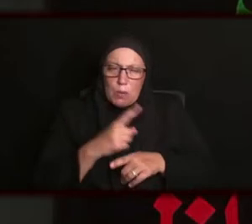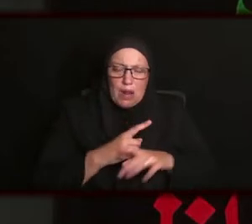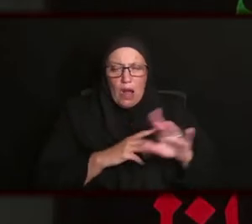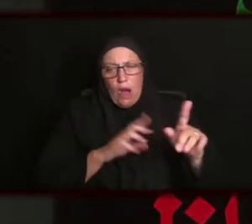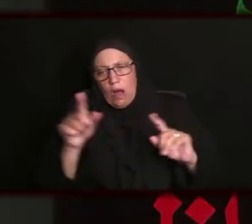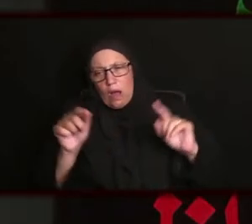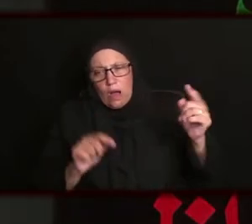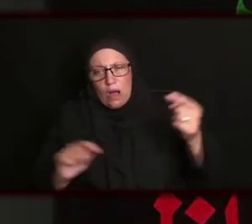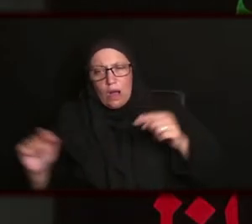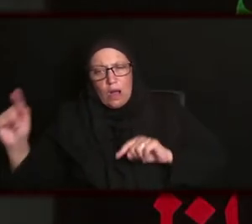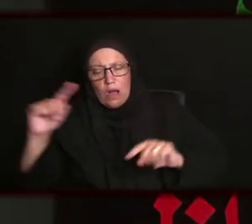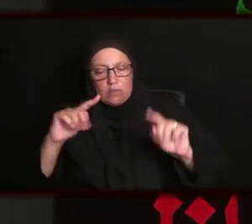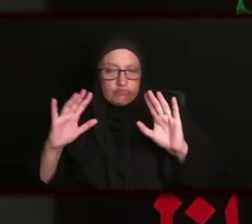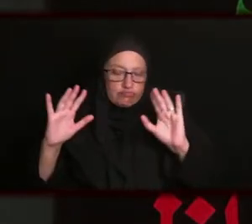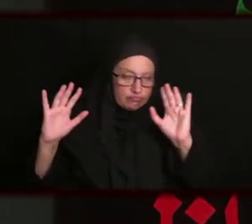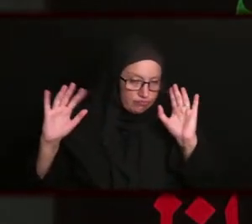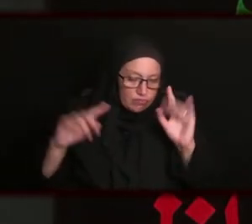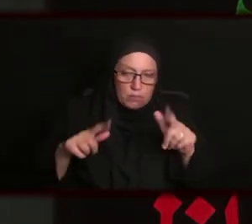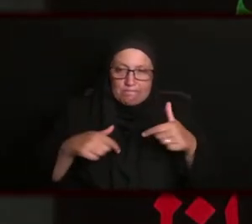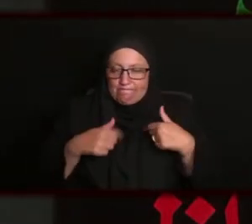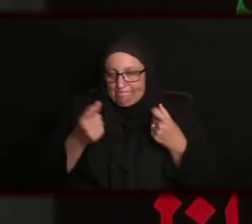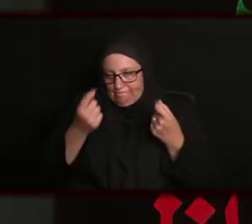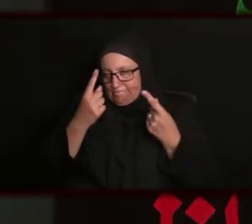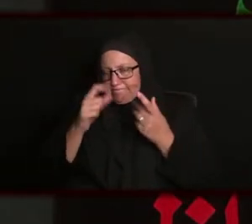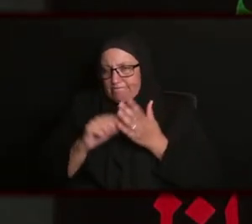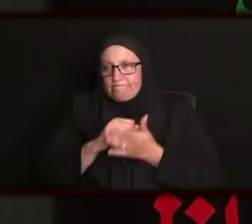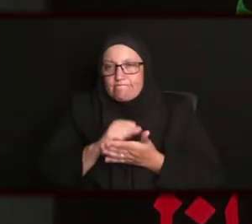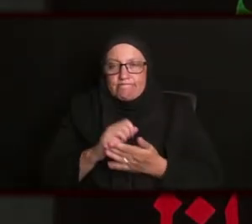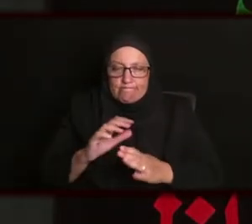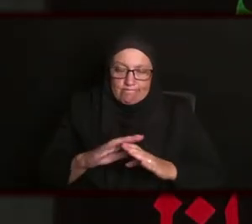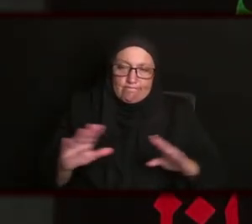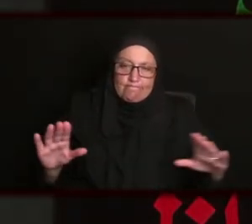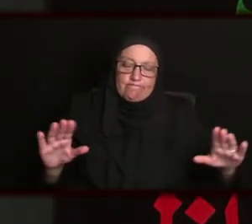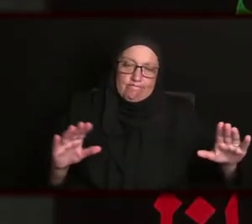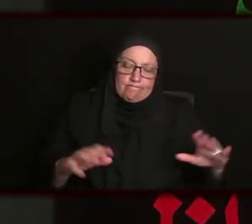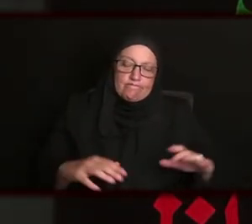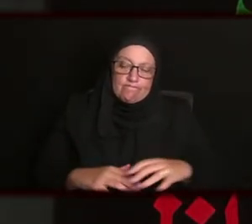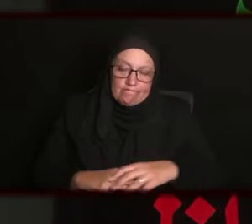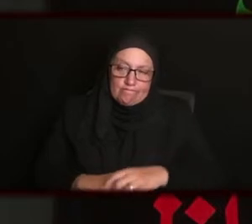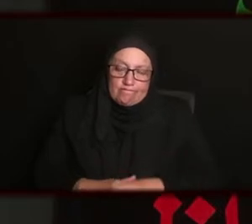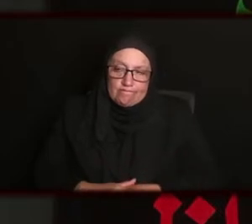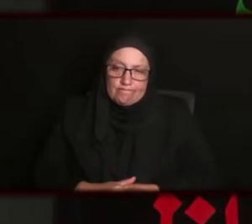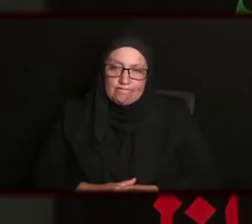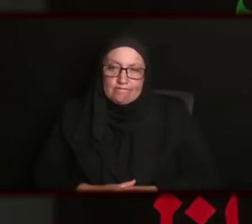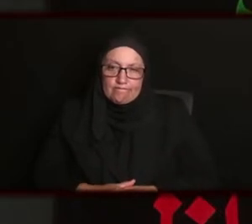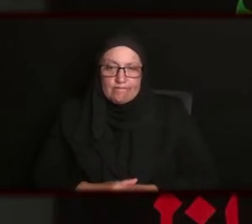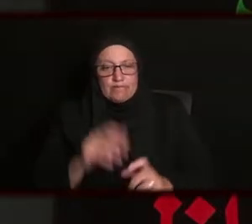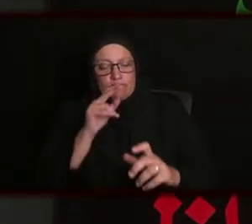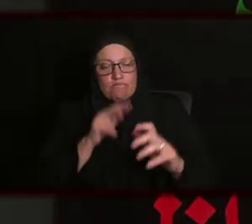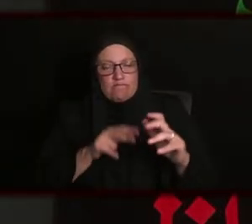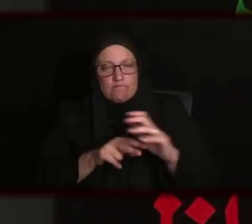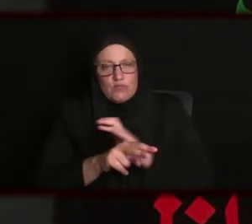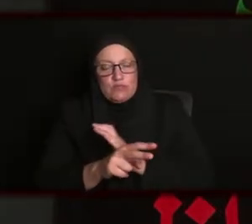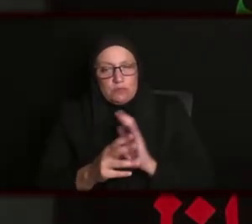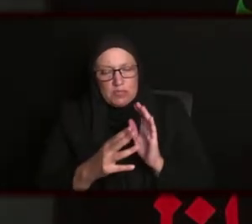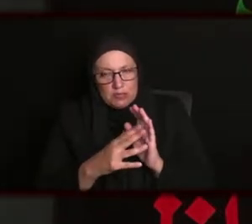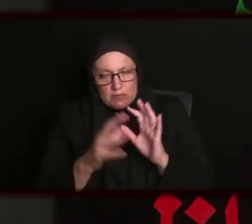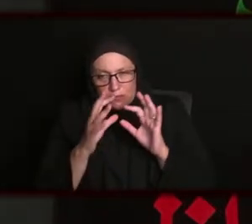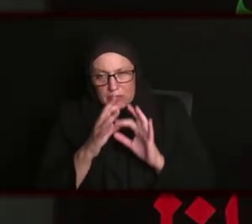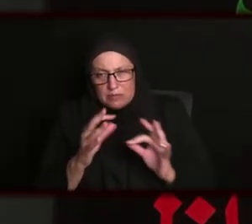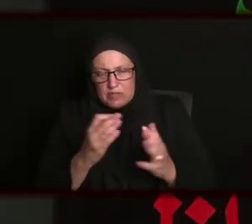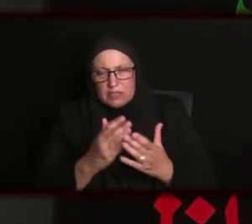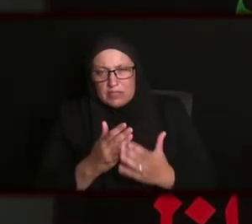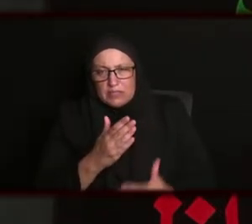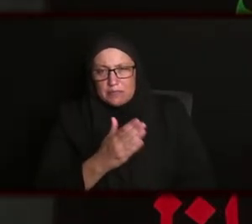this, it means that. We understand it correctly. This is the understanding. Rasulullah, it's narrated